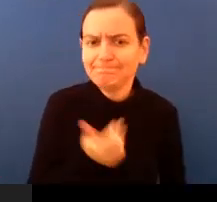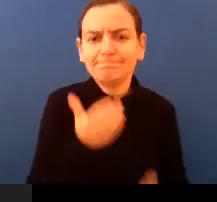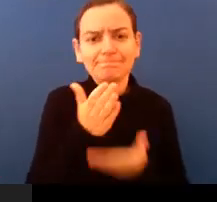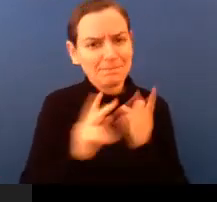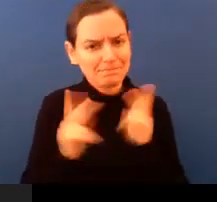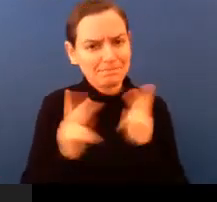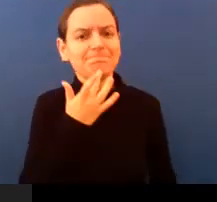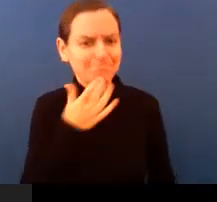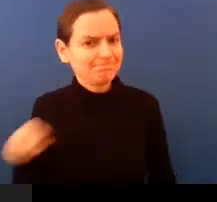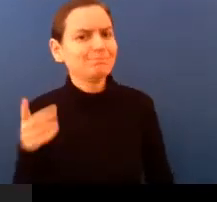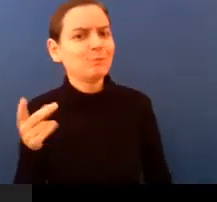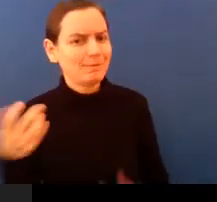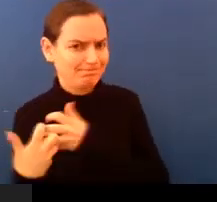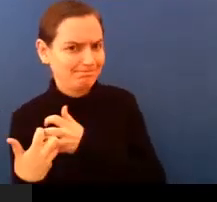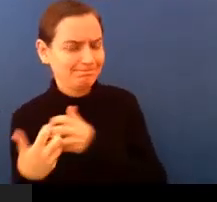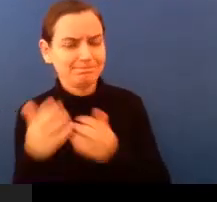for everybody.